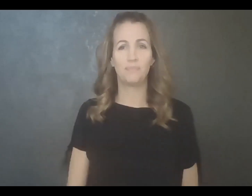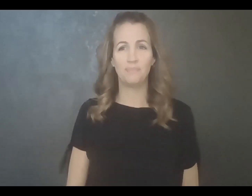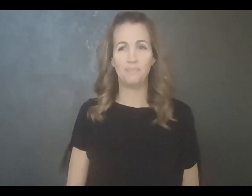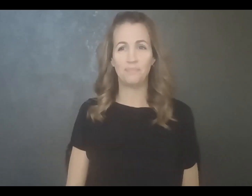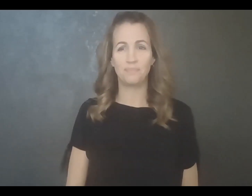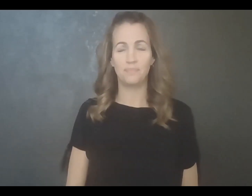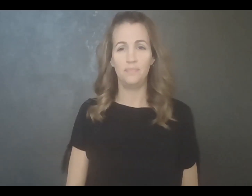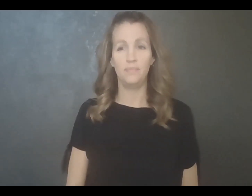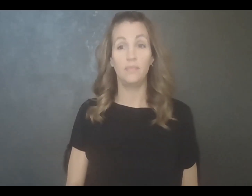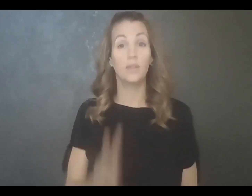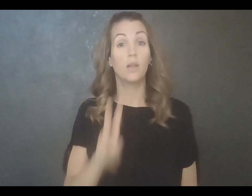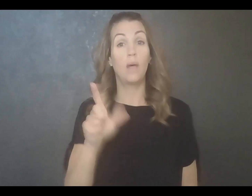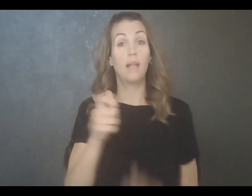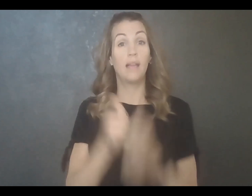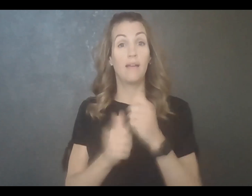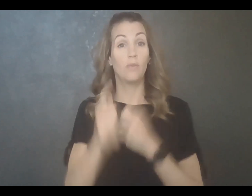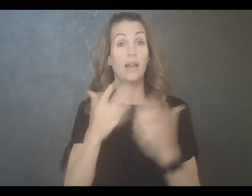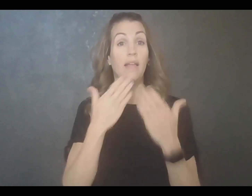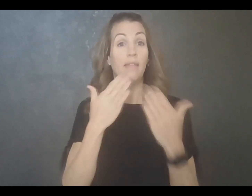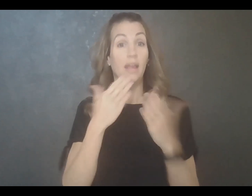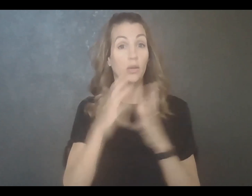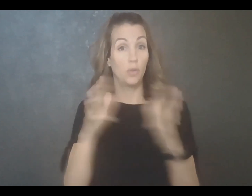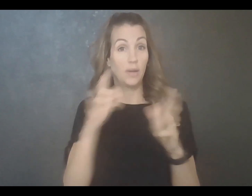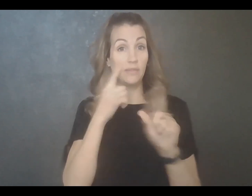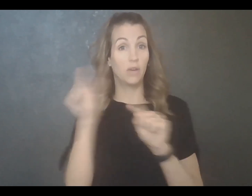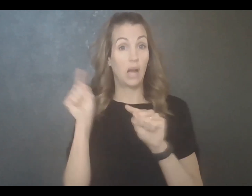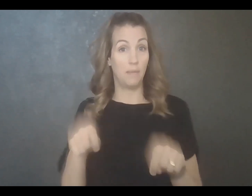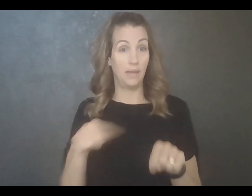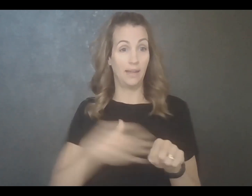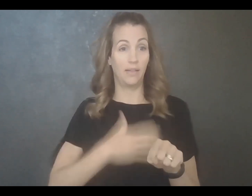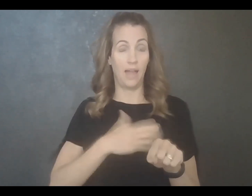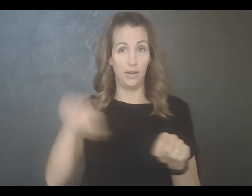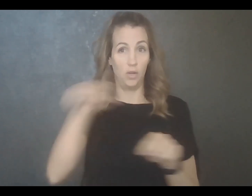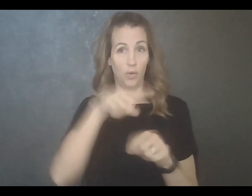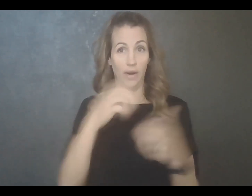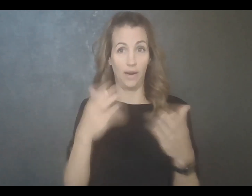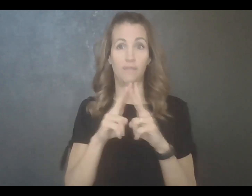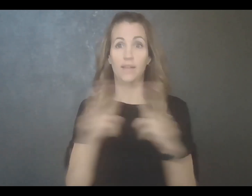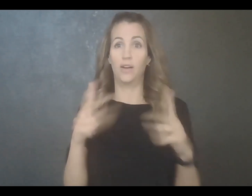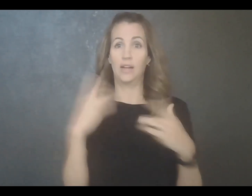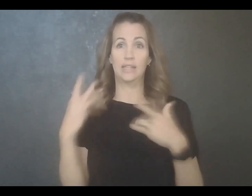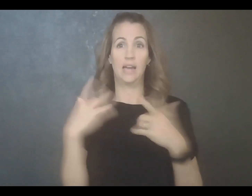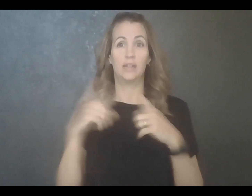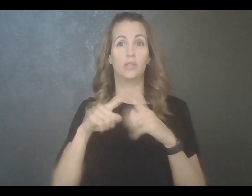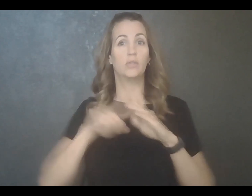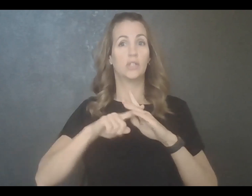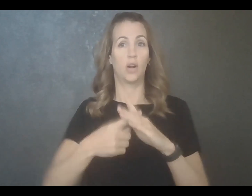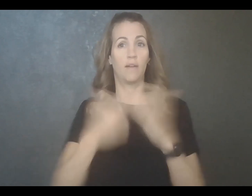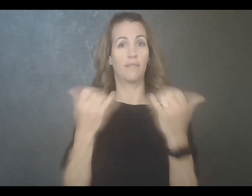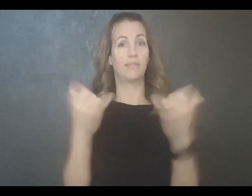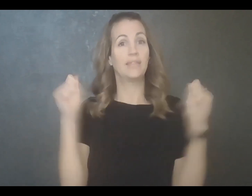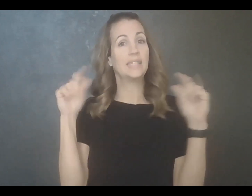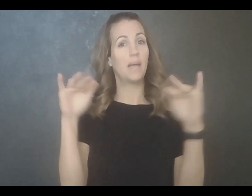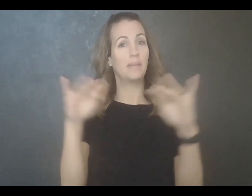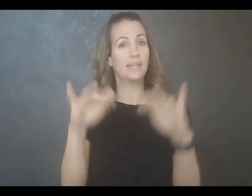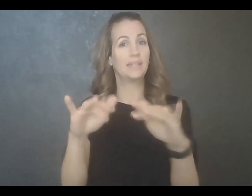Well, everyone, thank you so much for coming. We're so glad you were here, and we're very excited to start off this summit. So